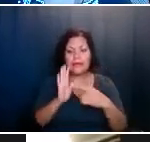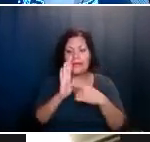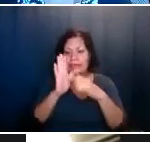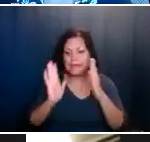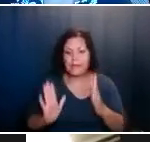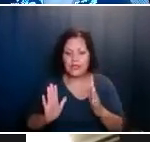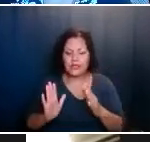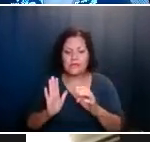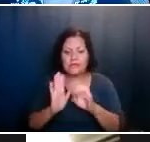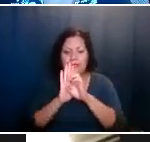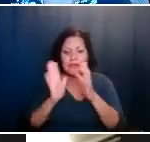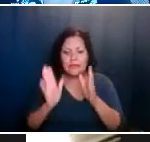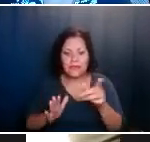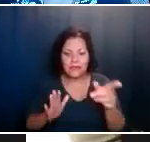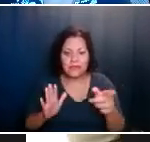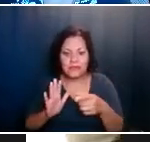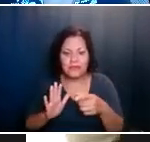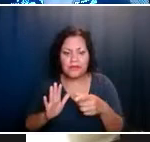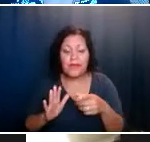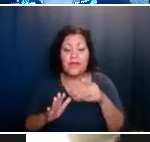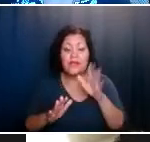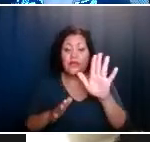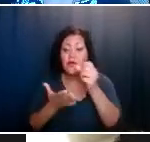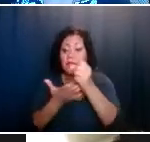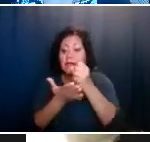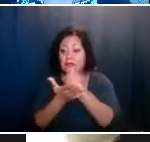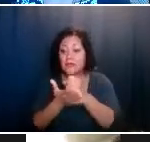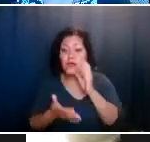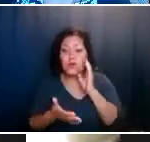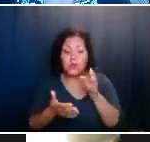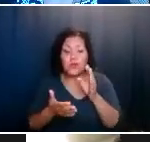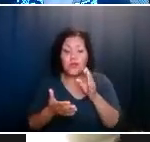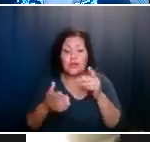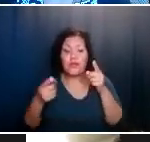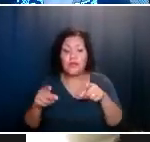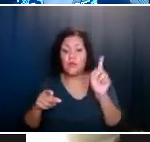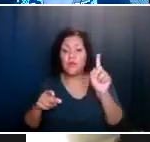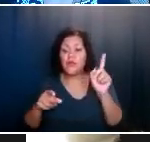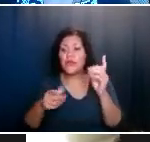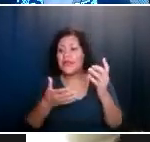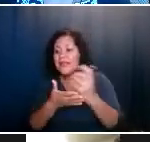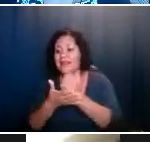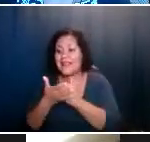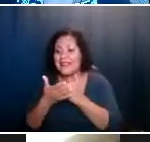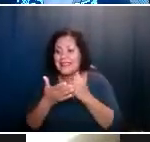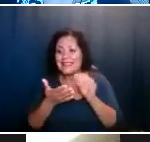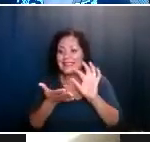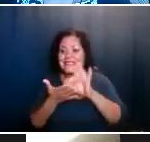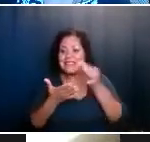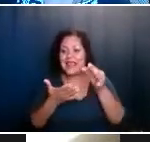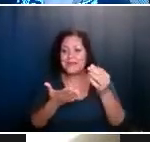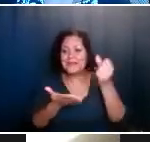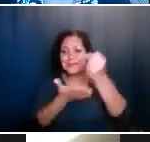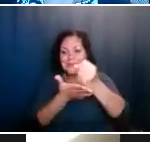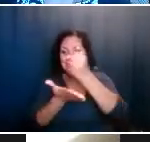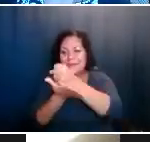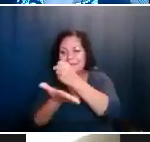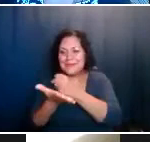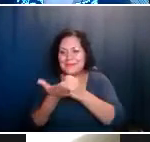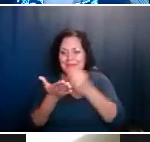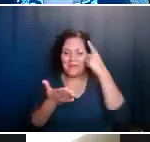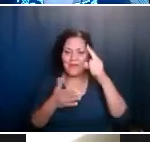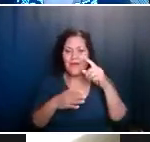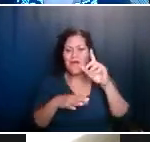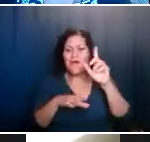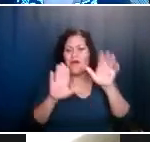passport is going to be where you're collecting stamps for the exhibitor booths that you've visited.